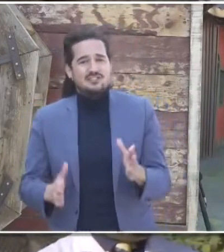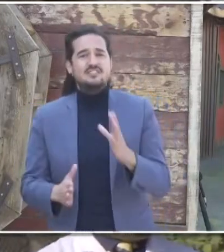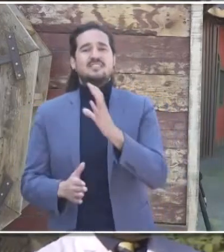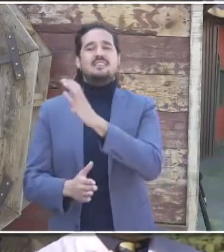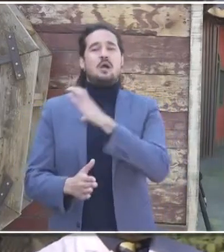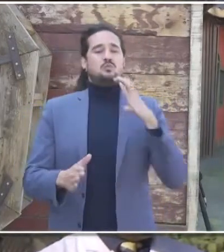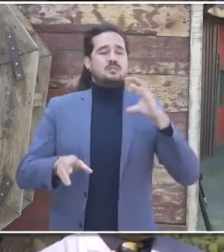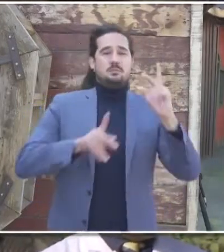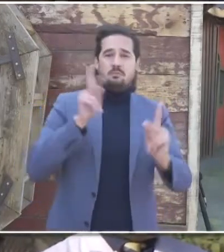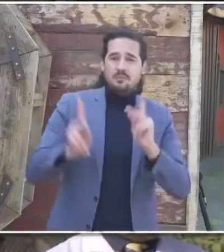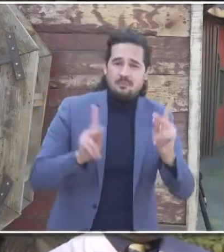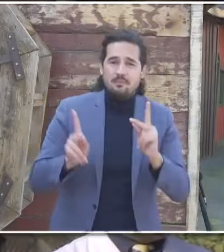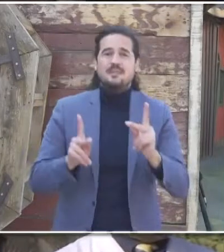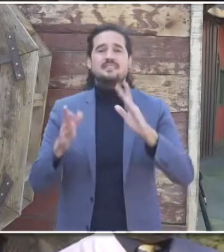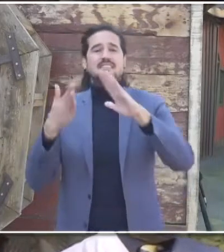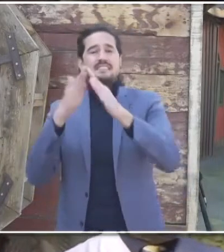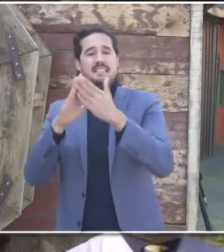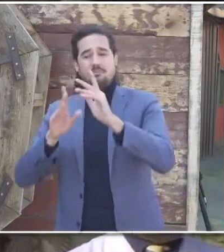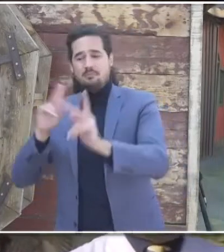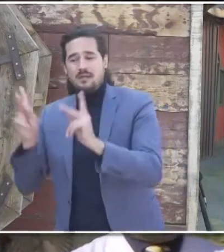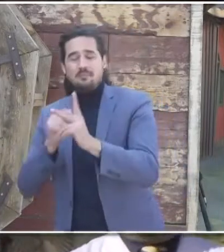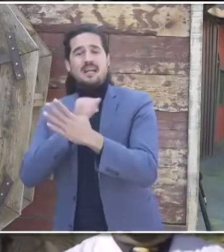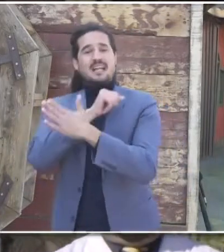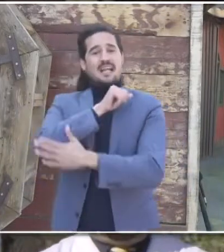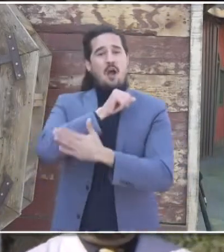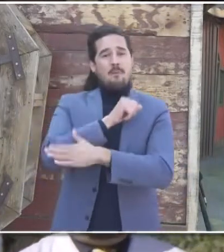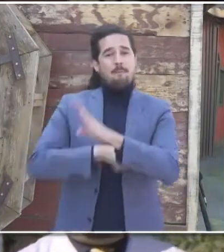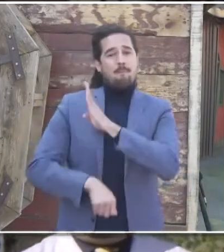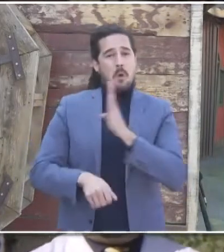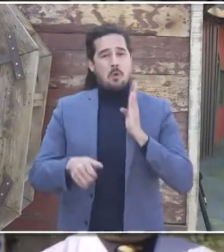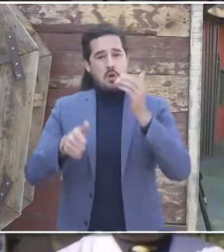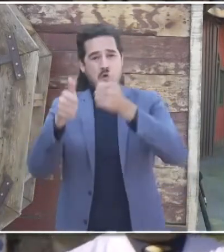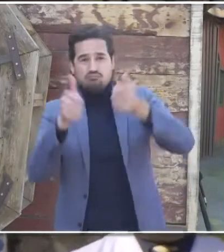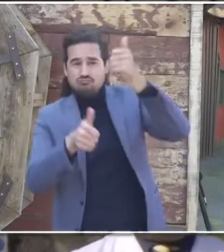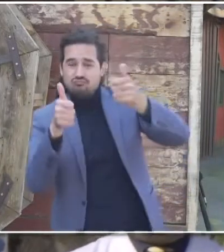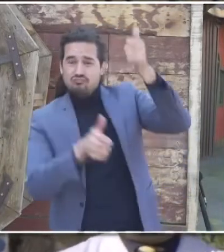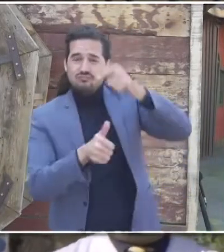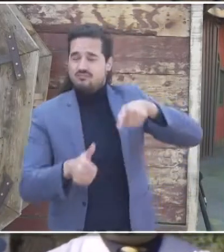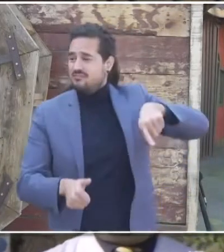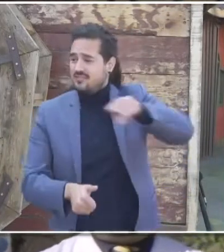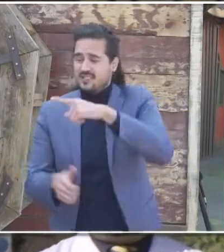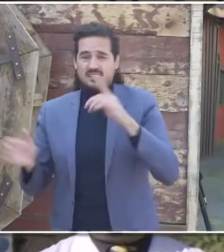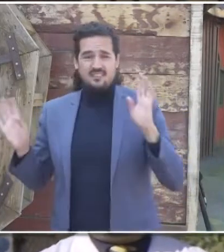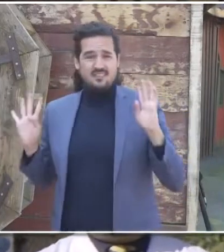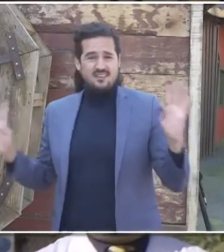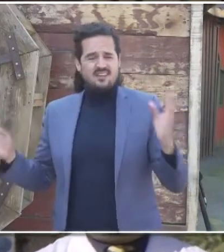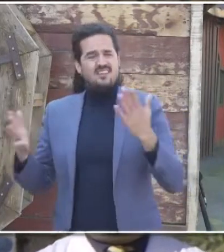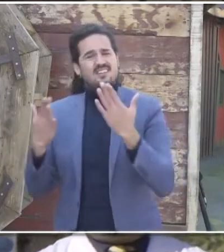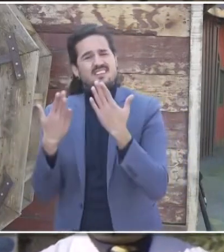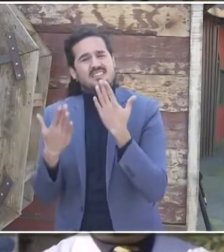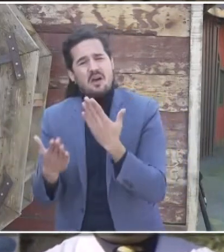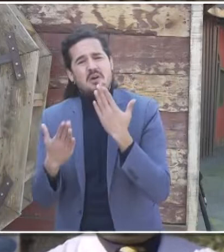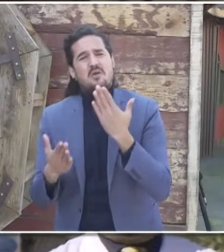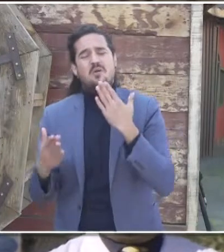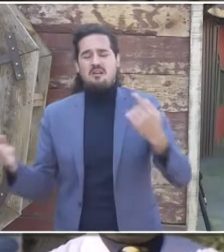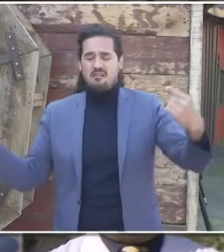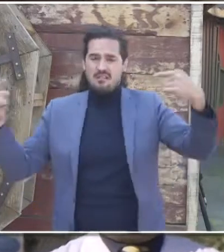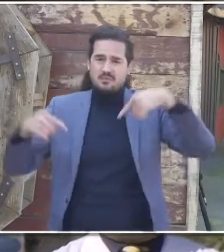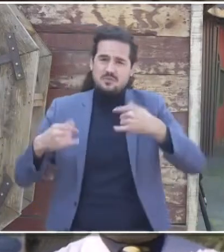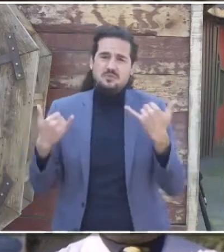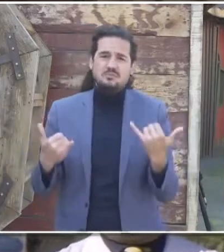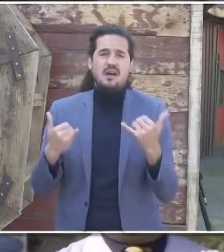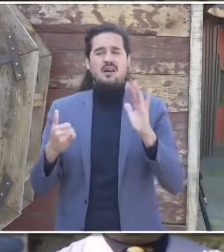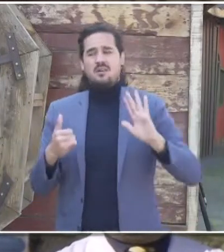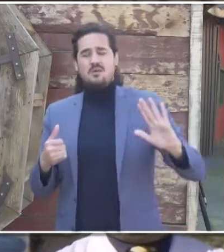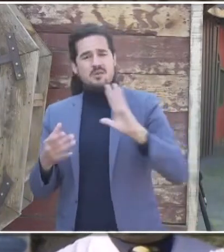of the County Board of Supervisors. Joe, thank you for assembling all of us here today, and it's an honor to be back with all of you. I just wanted to quickly update you on where